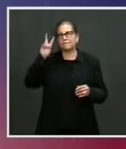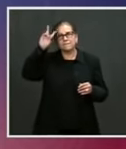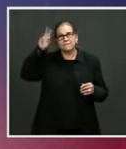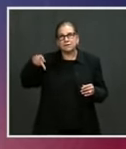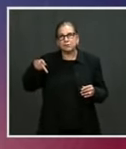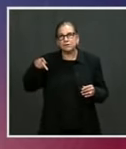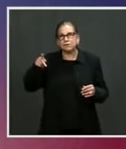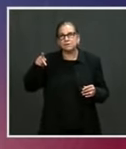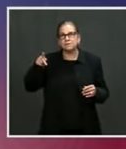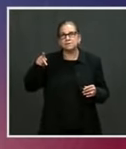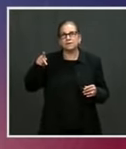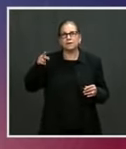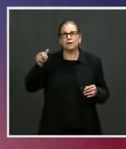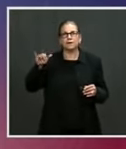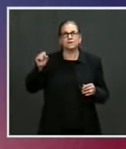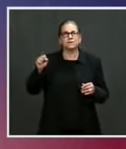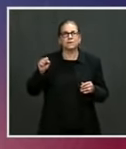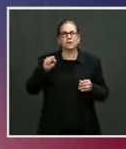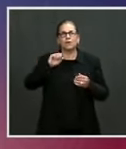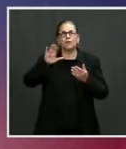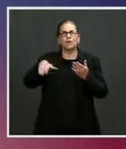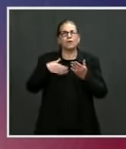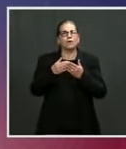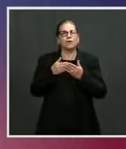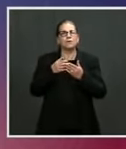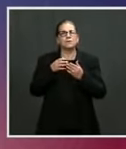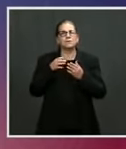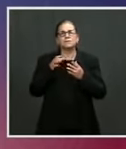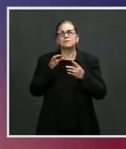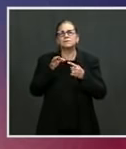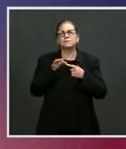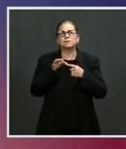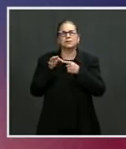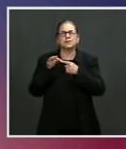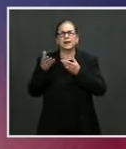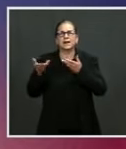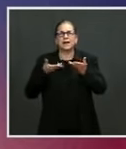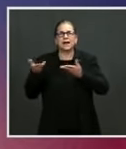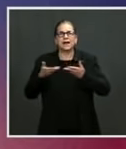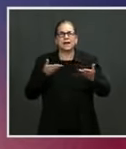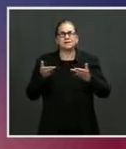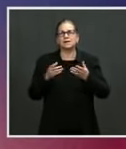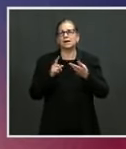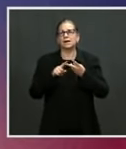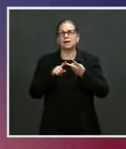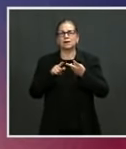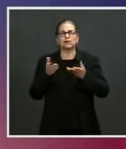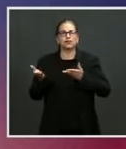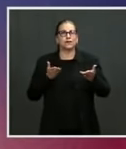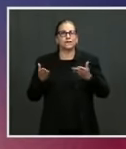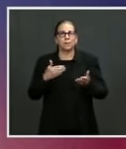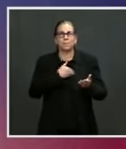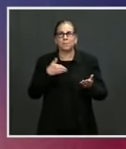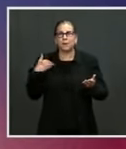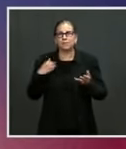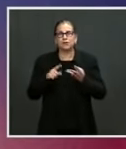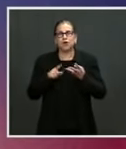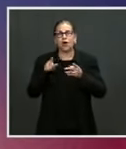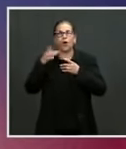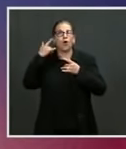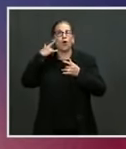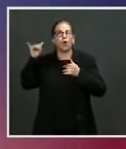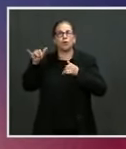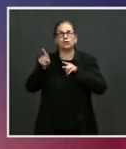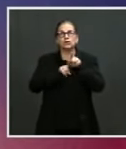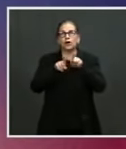General Milley, distinguished guests, service members, Gold Star family members, my fellow